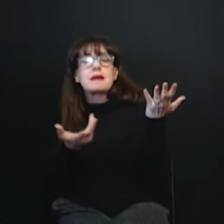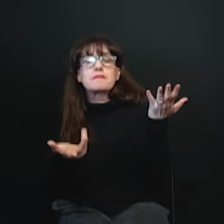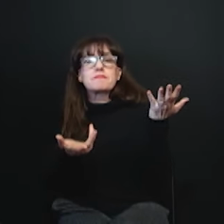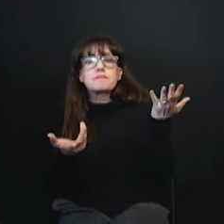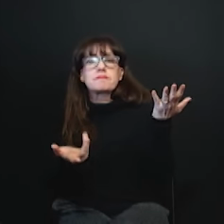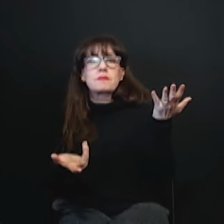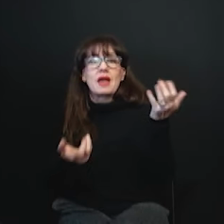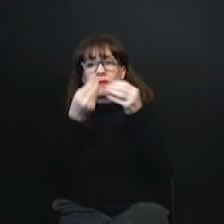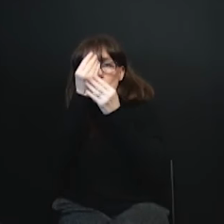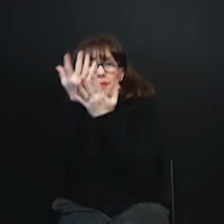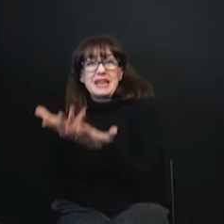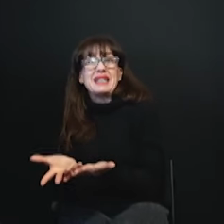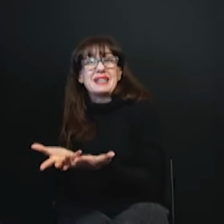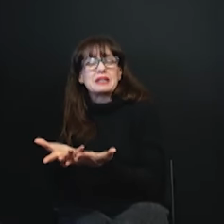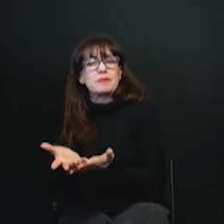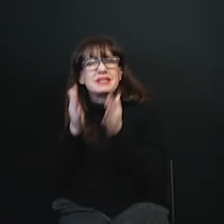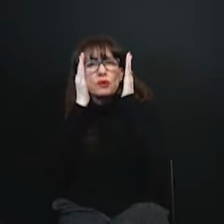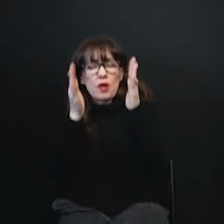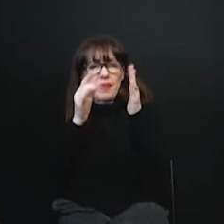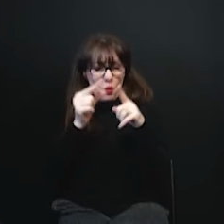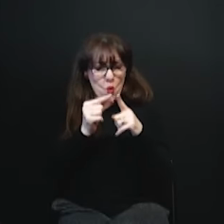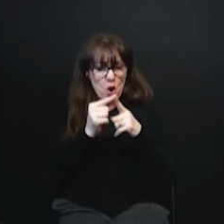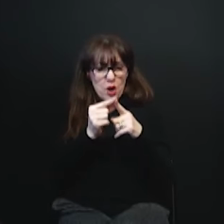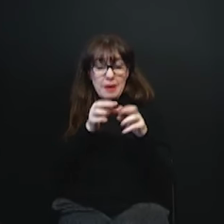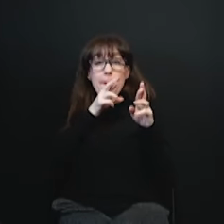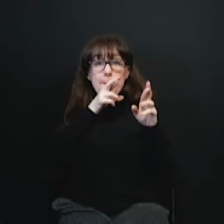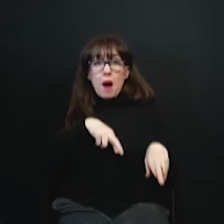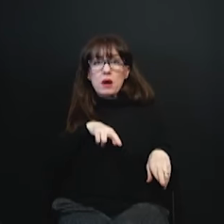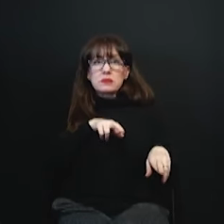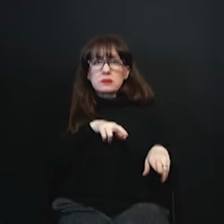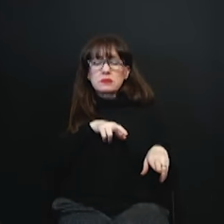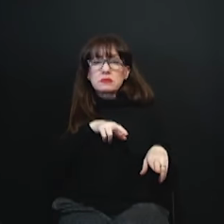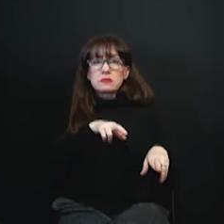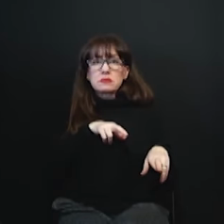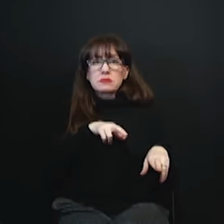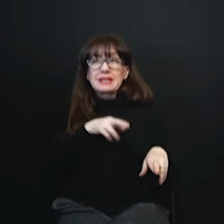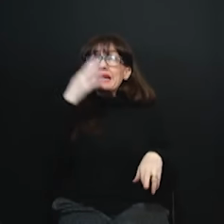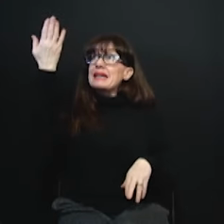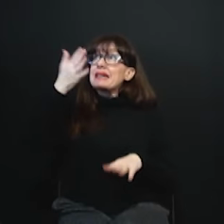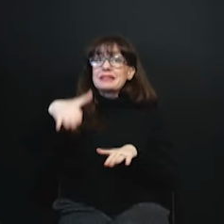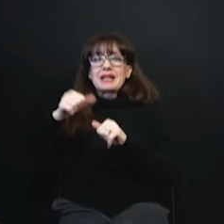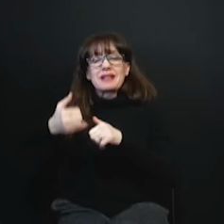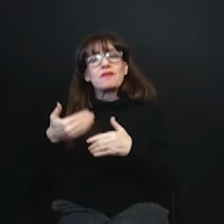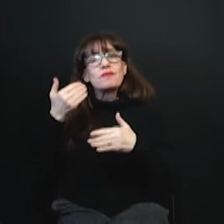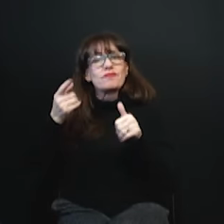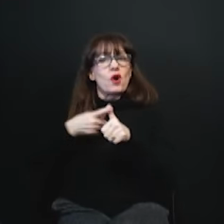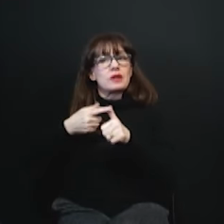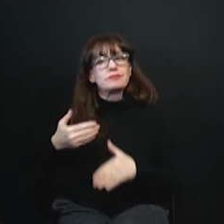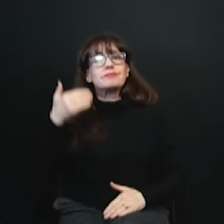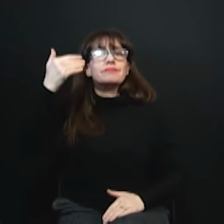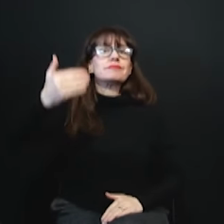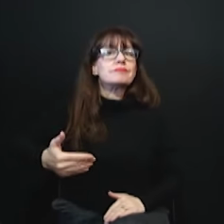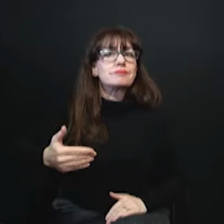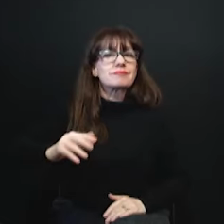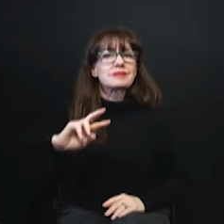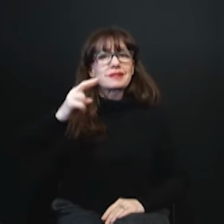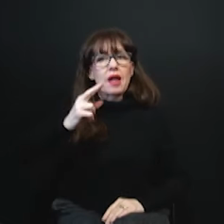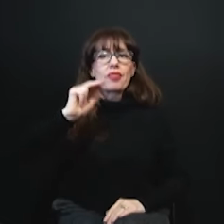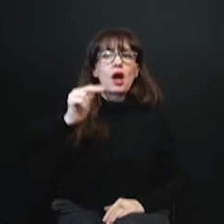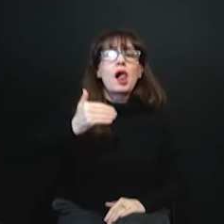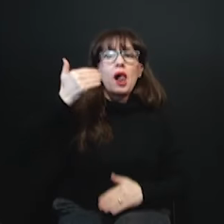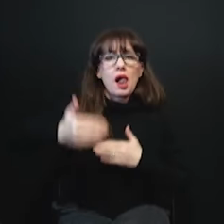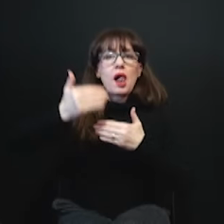even obedience. But you hear that word that I use, it's a response. He takes the first step. And the second, and the third, and the